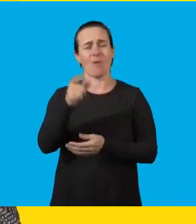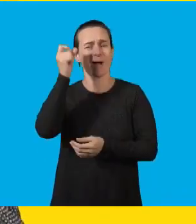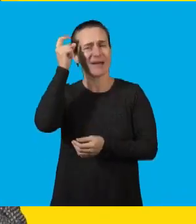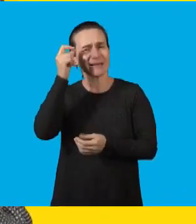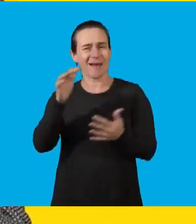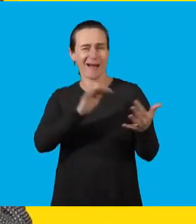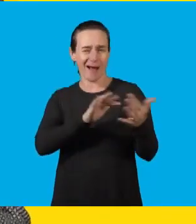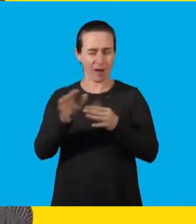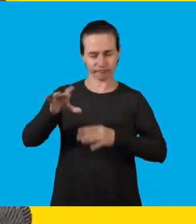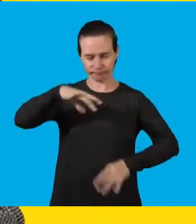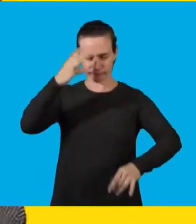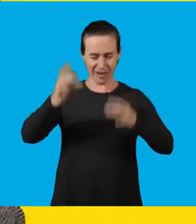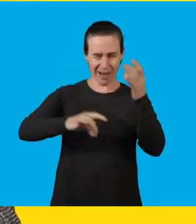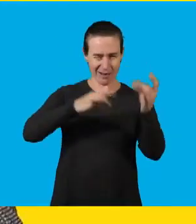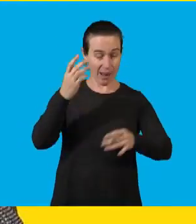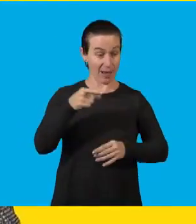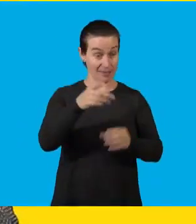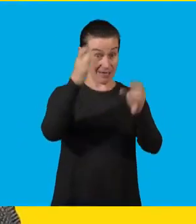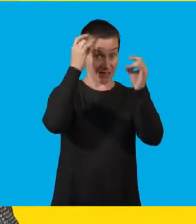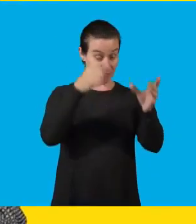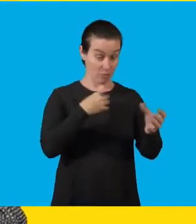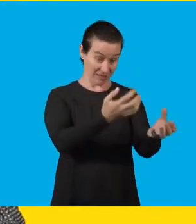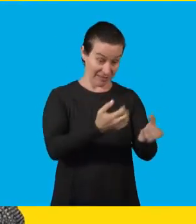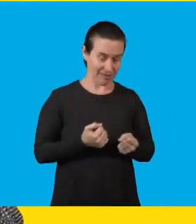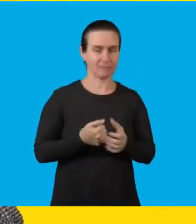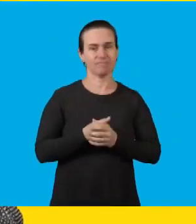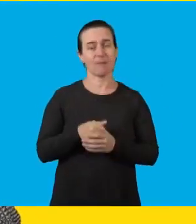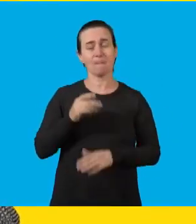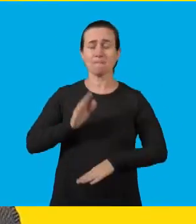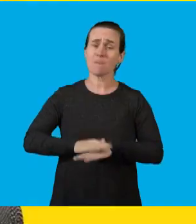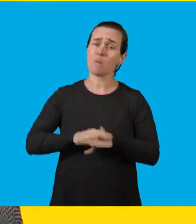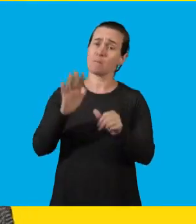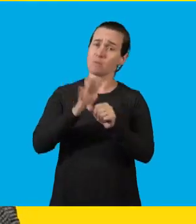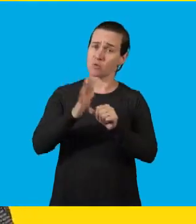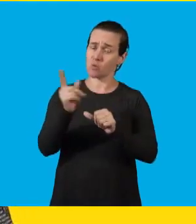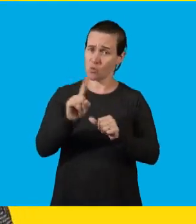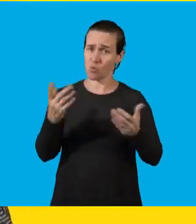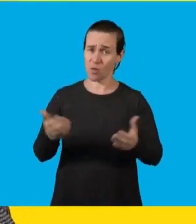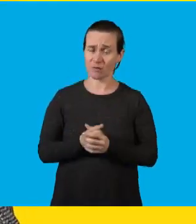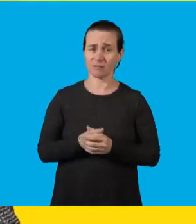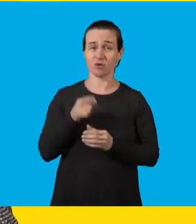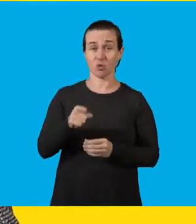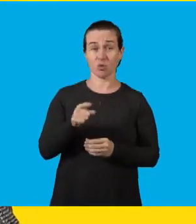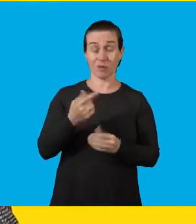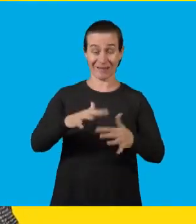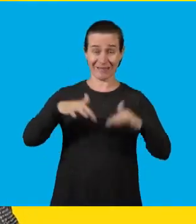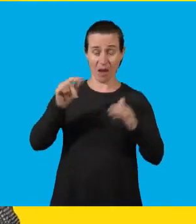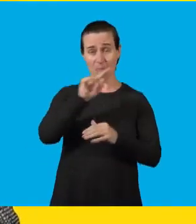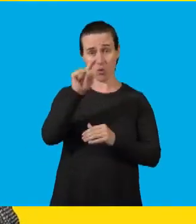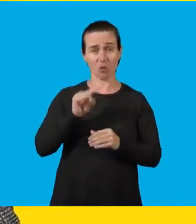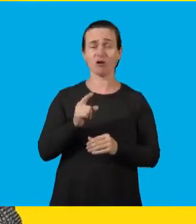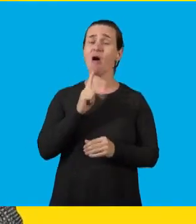you understand how to analyze sources in history, and more importantly, how to